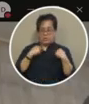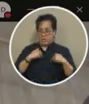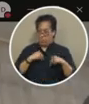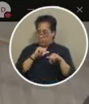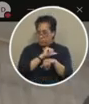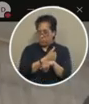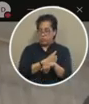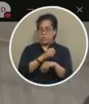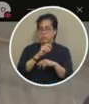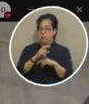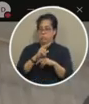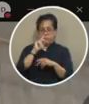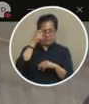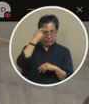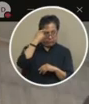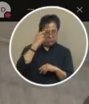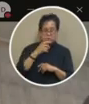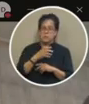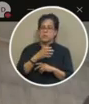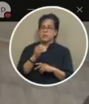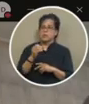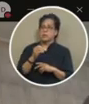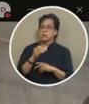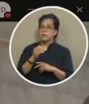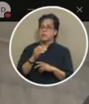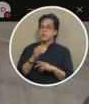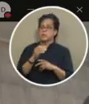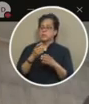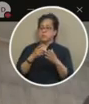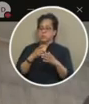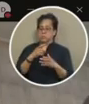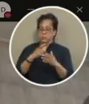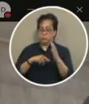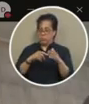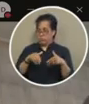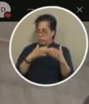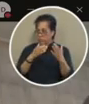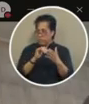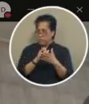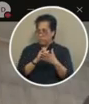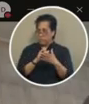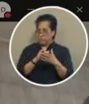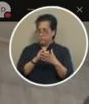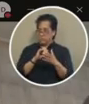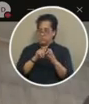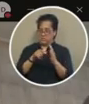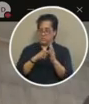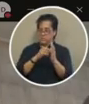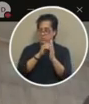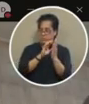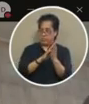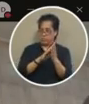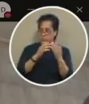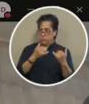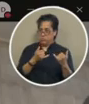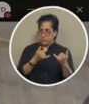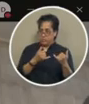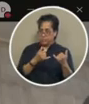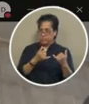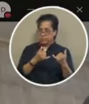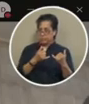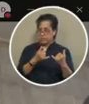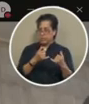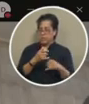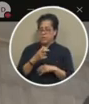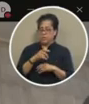by the governor of the state. What we have done is brought this document to you today, which will add